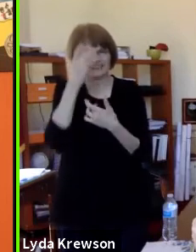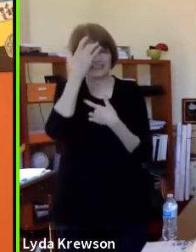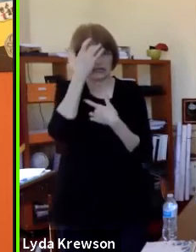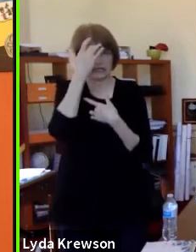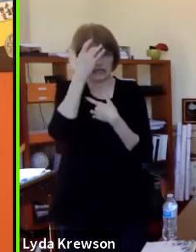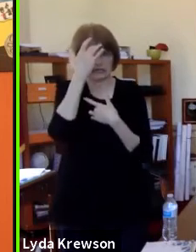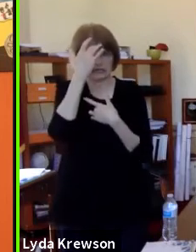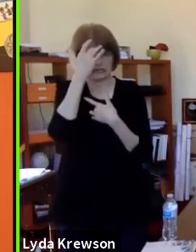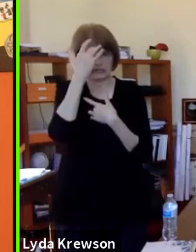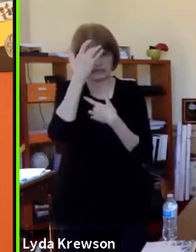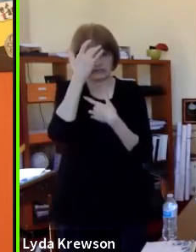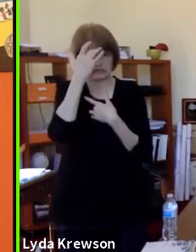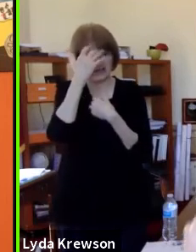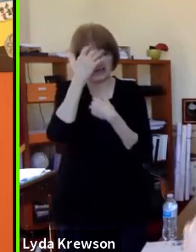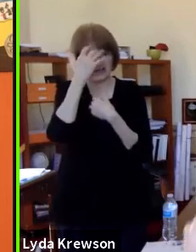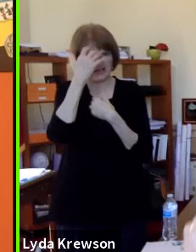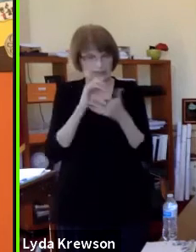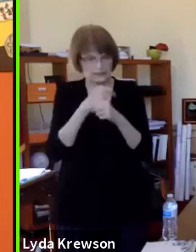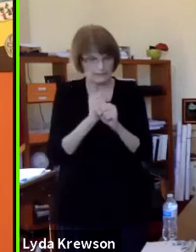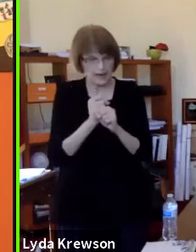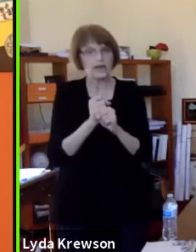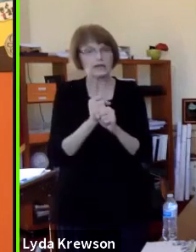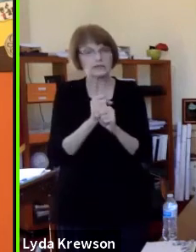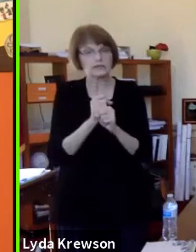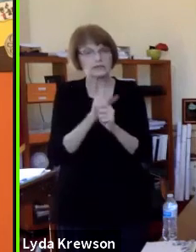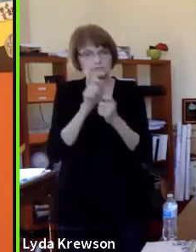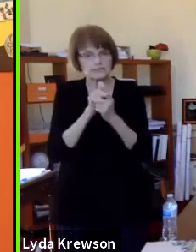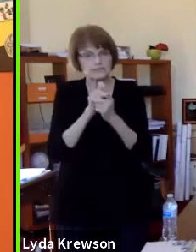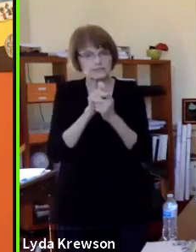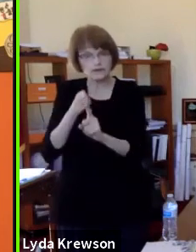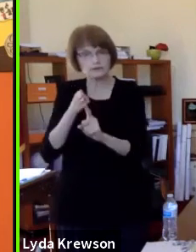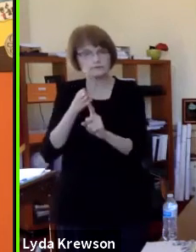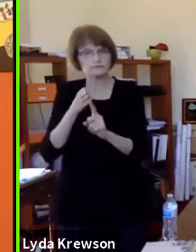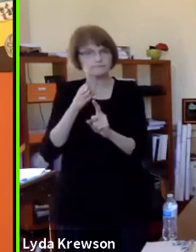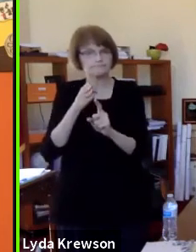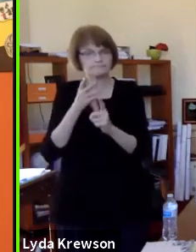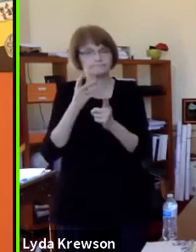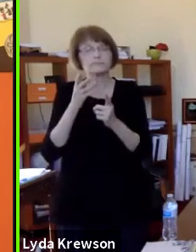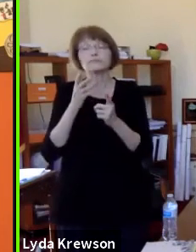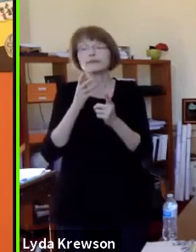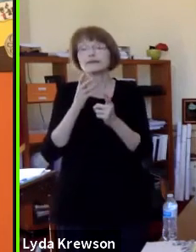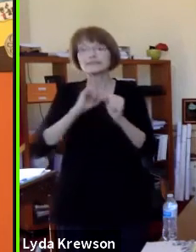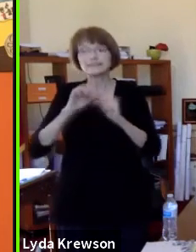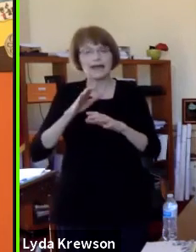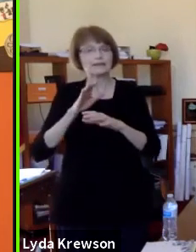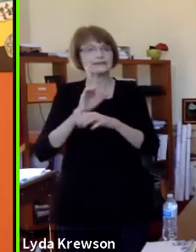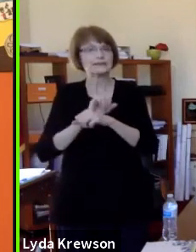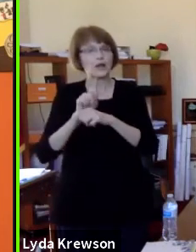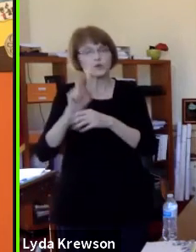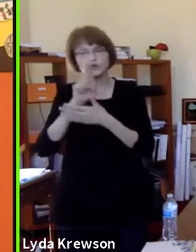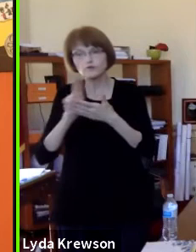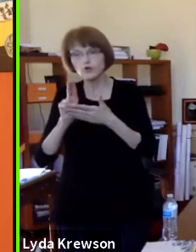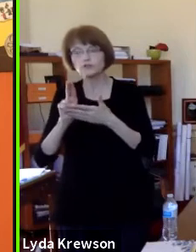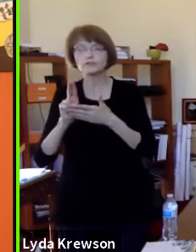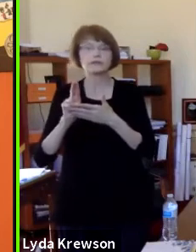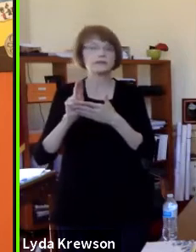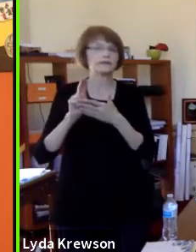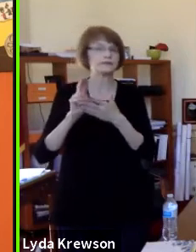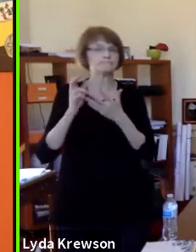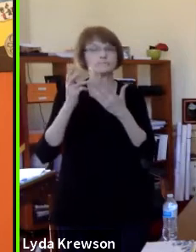illness that it's targeted at. So the scientists at Washington University, St. Louis University, our